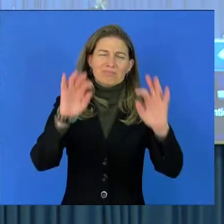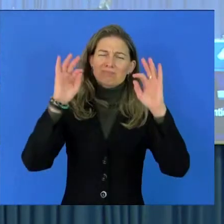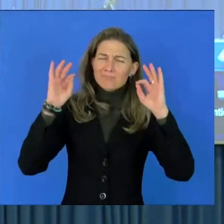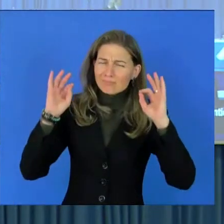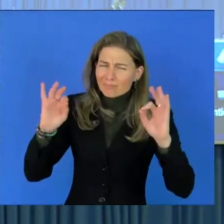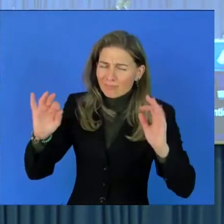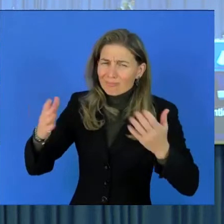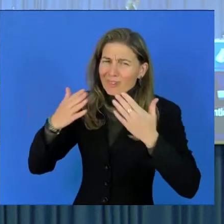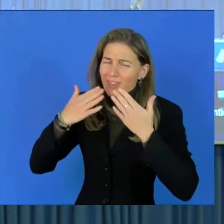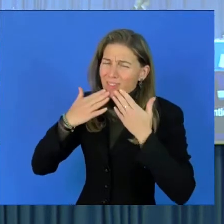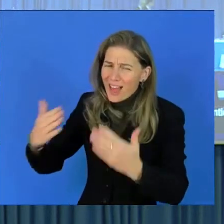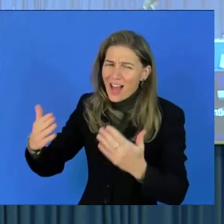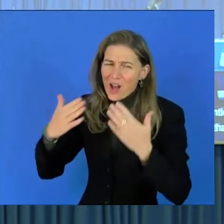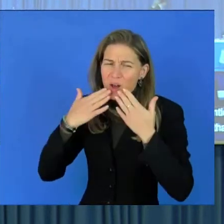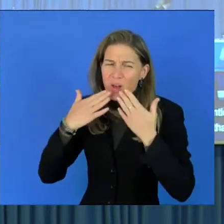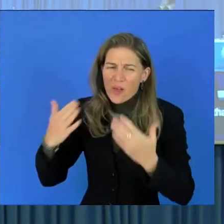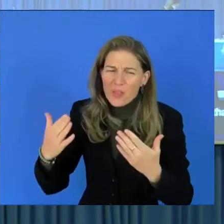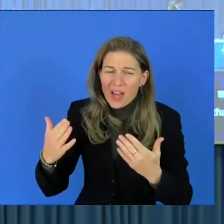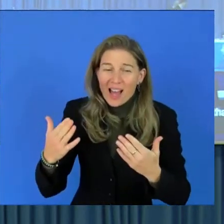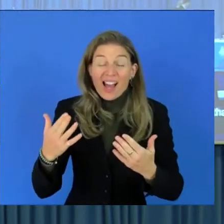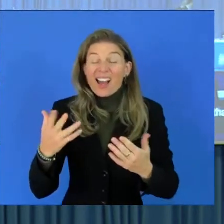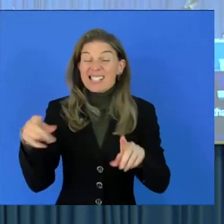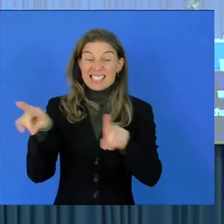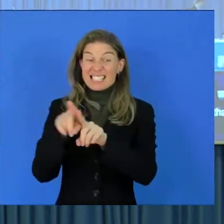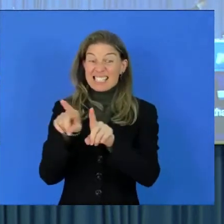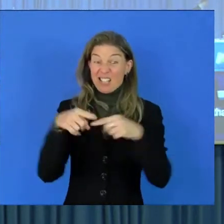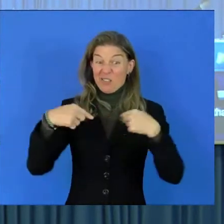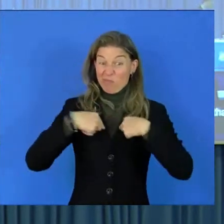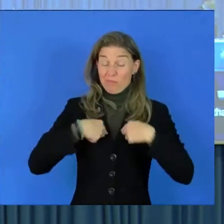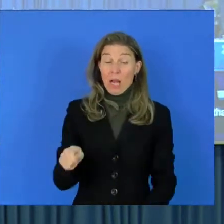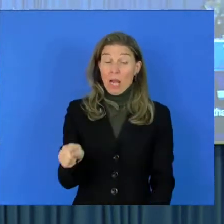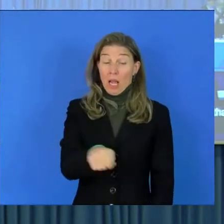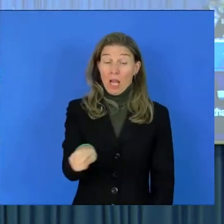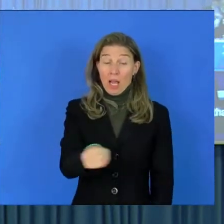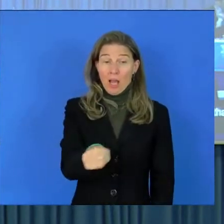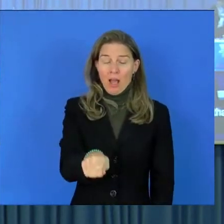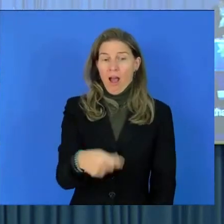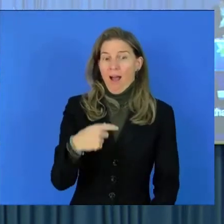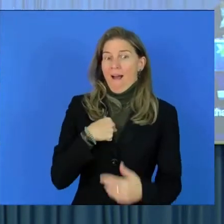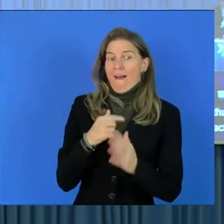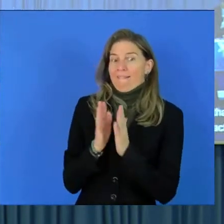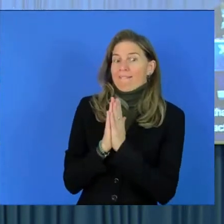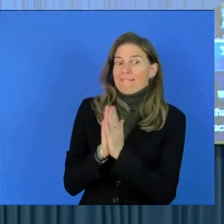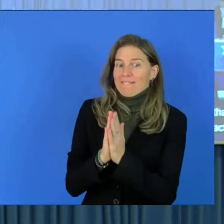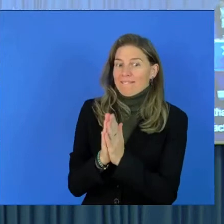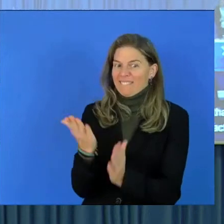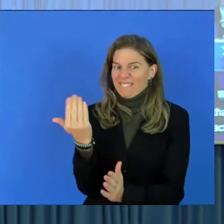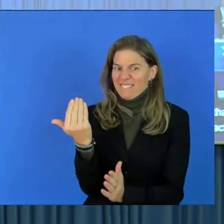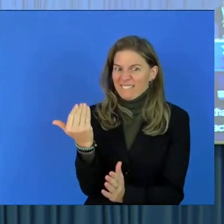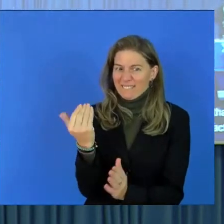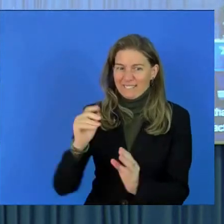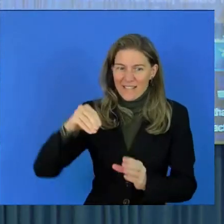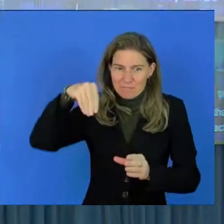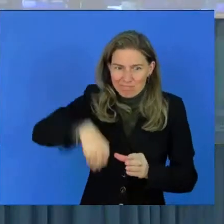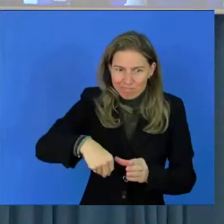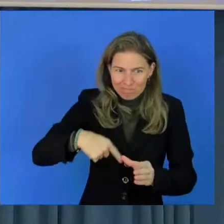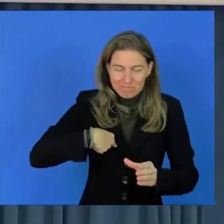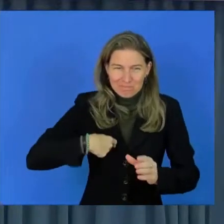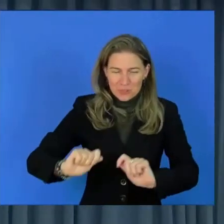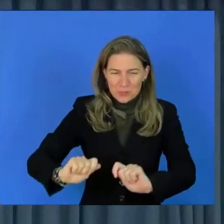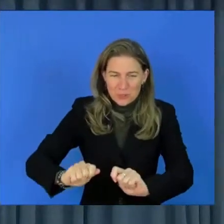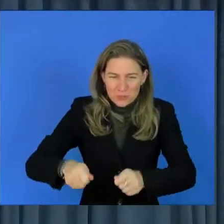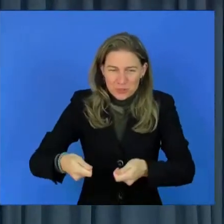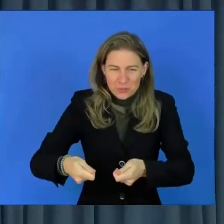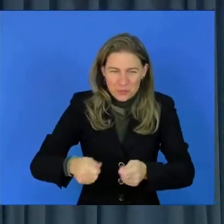cane, I cannot wait for this to scale so we can use it in our shoes. But also I want to acknowledge the huge,